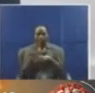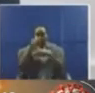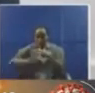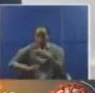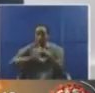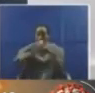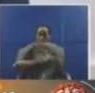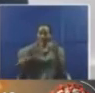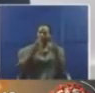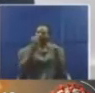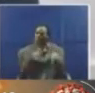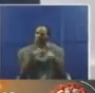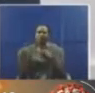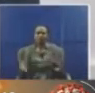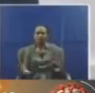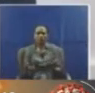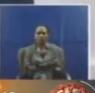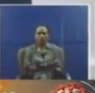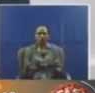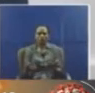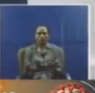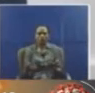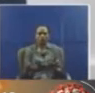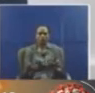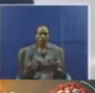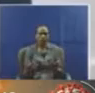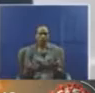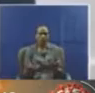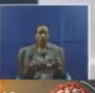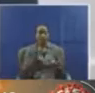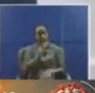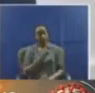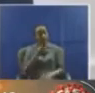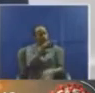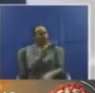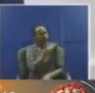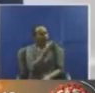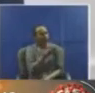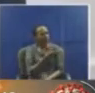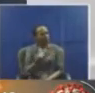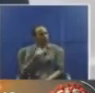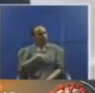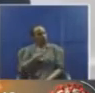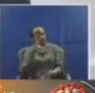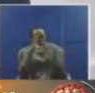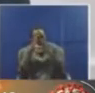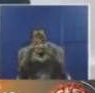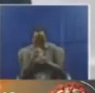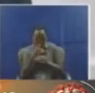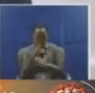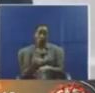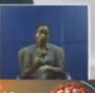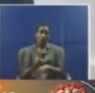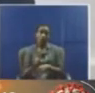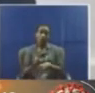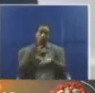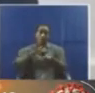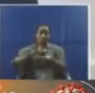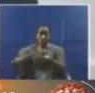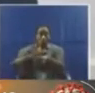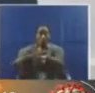month and with already constrained finances. However, Minister, I'd like to focus on the expected